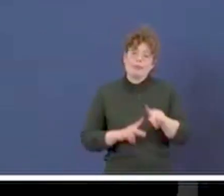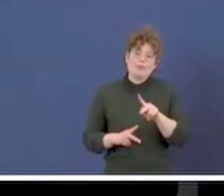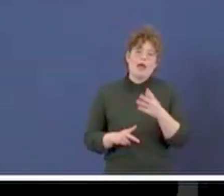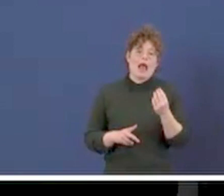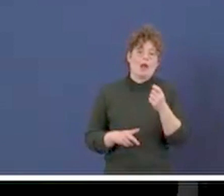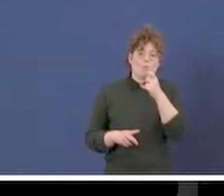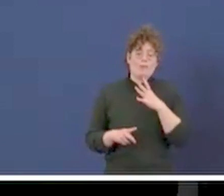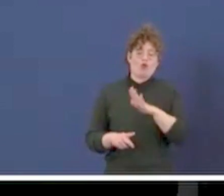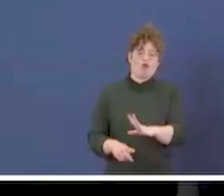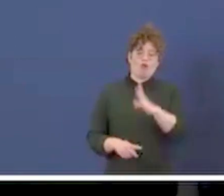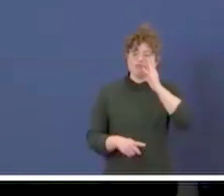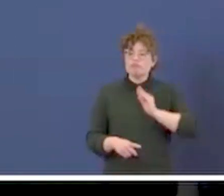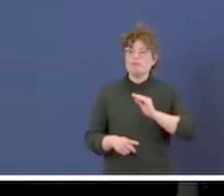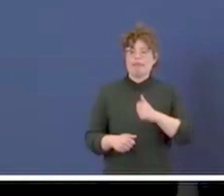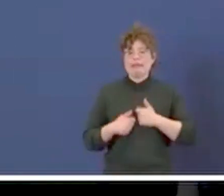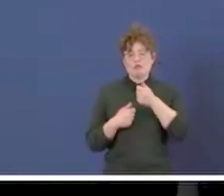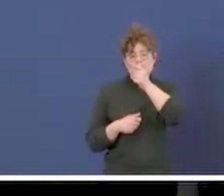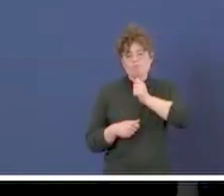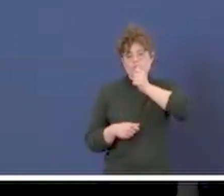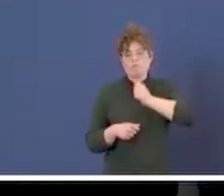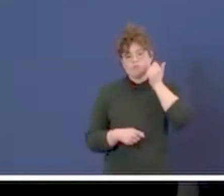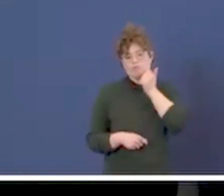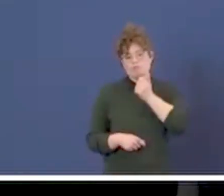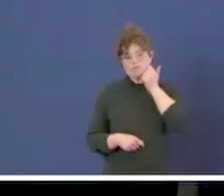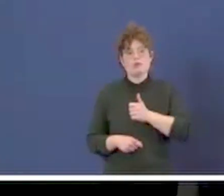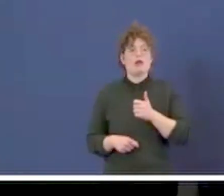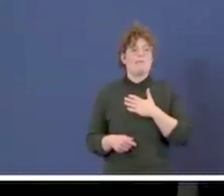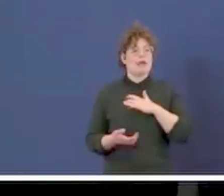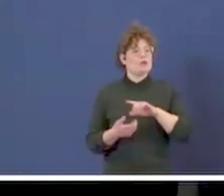her condition, live through on a daily basis. And I would start my